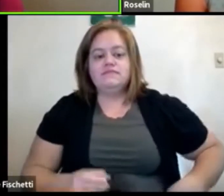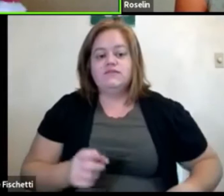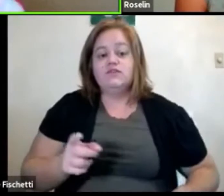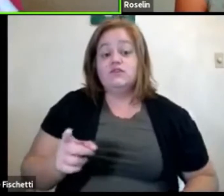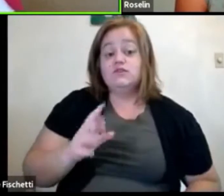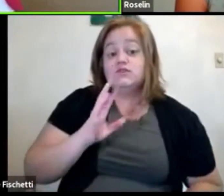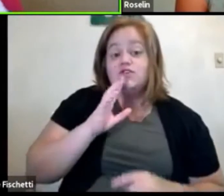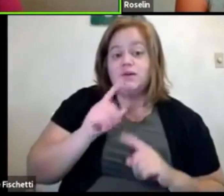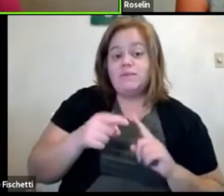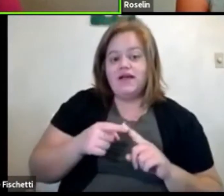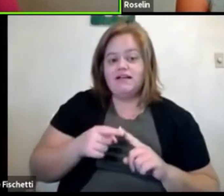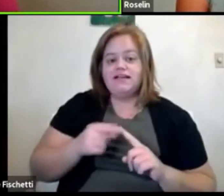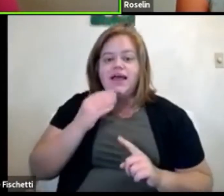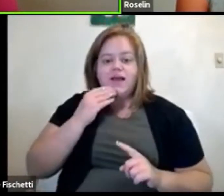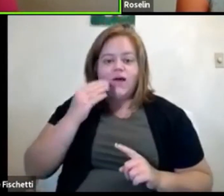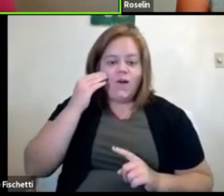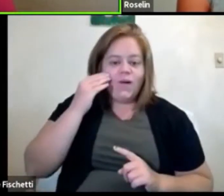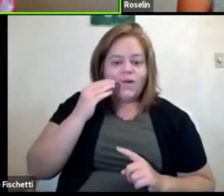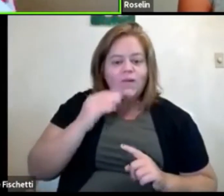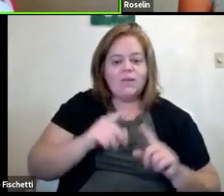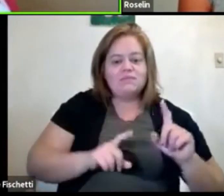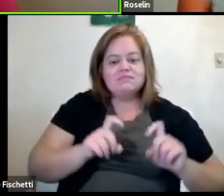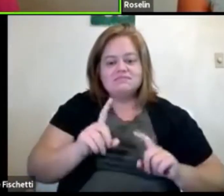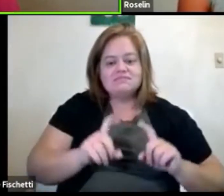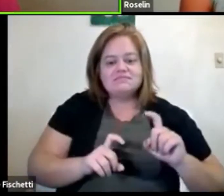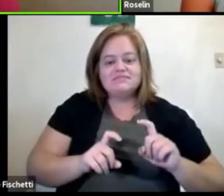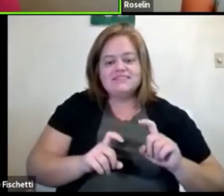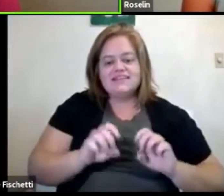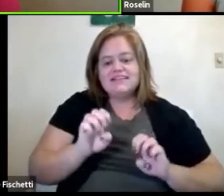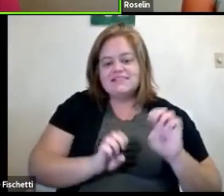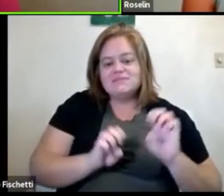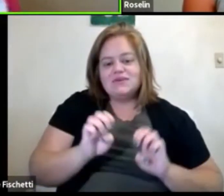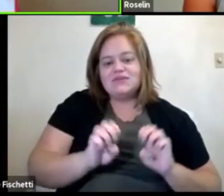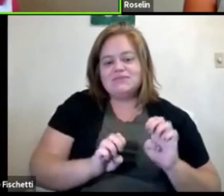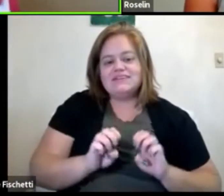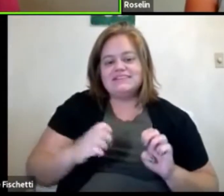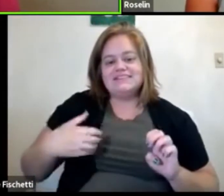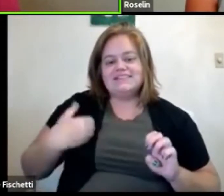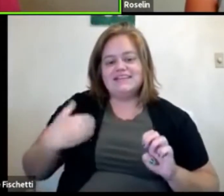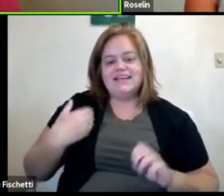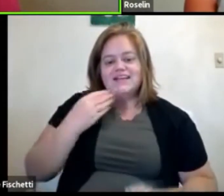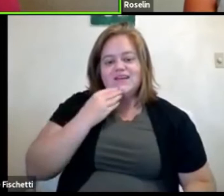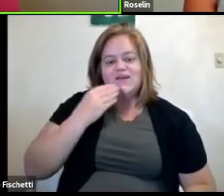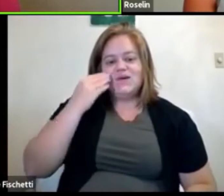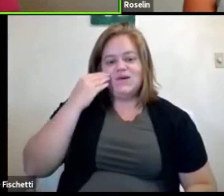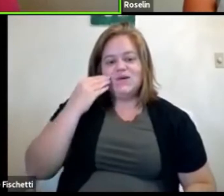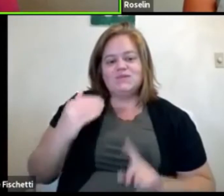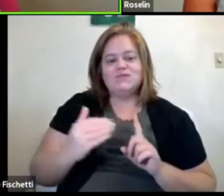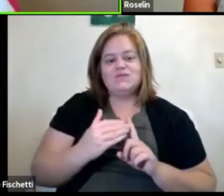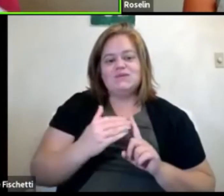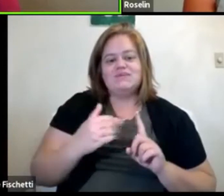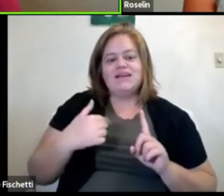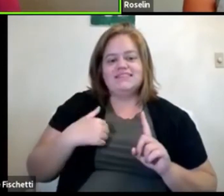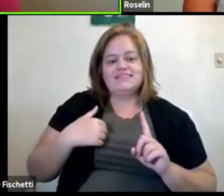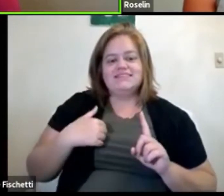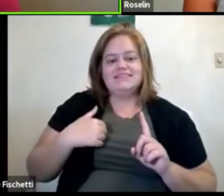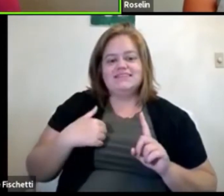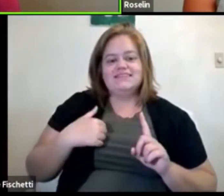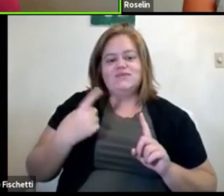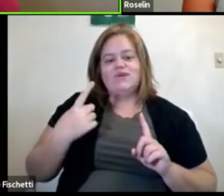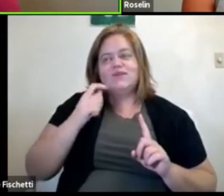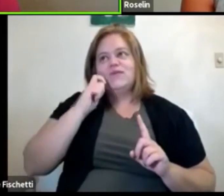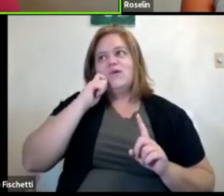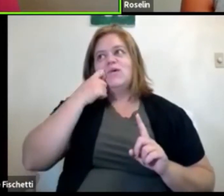making your own little cosmetic experiments as a kid at home reminded me of one of the coolest